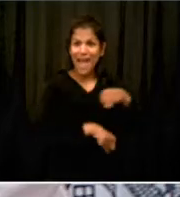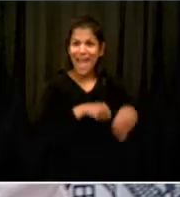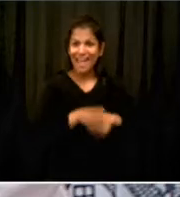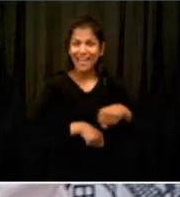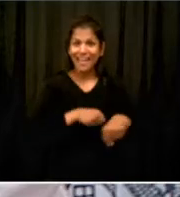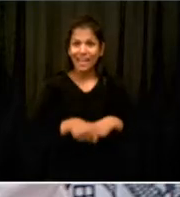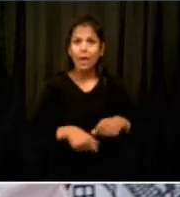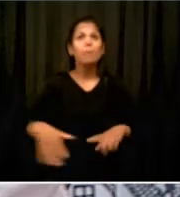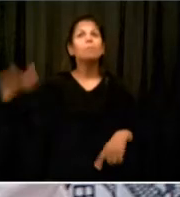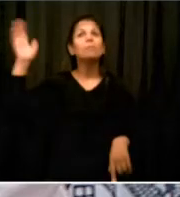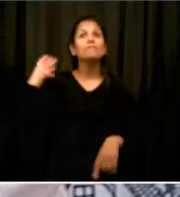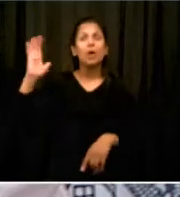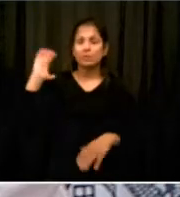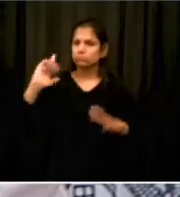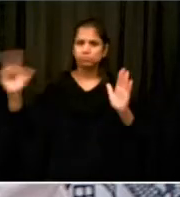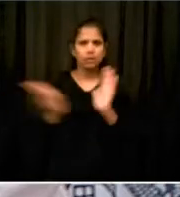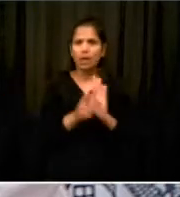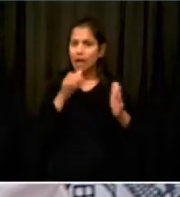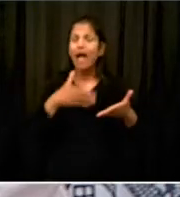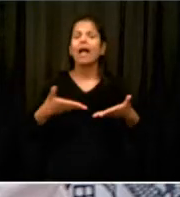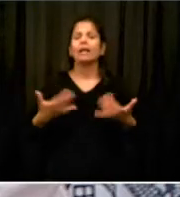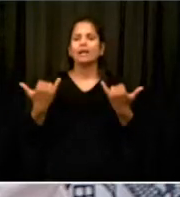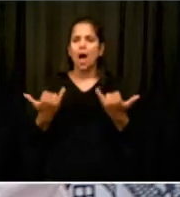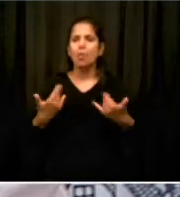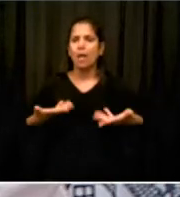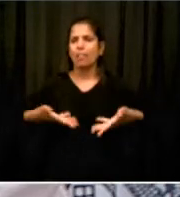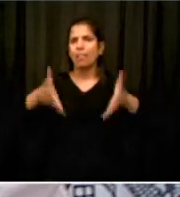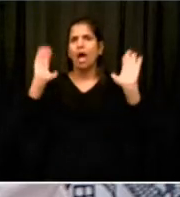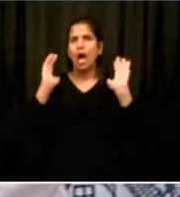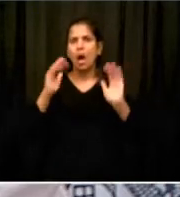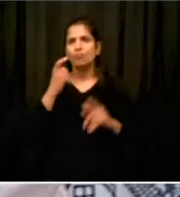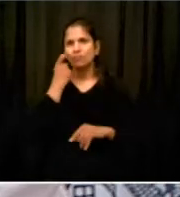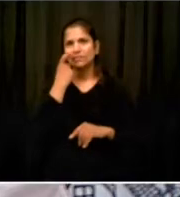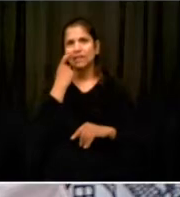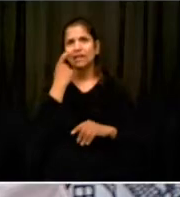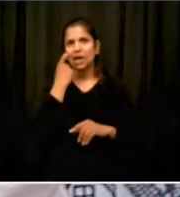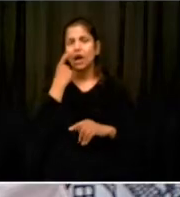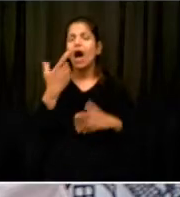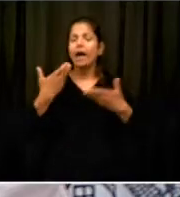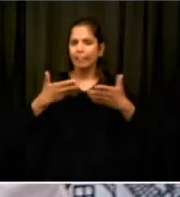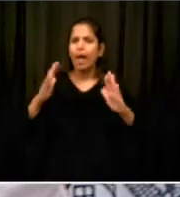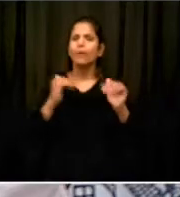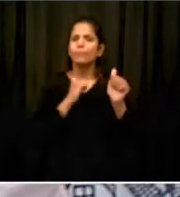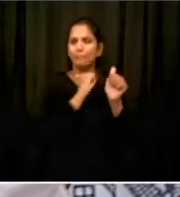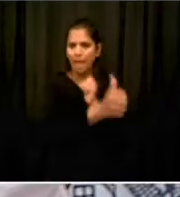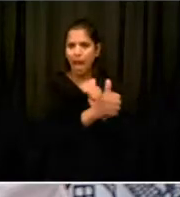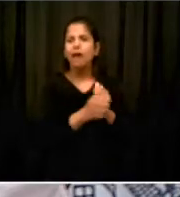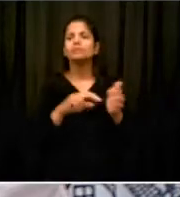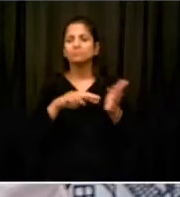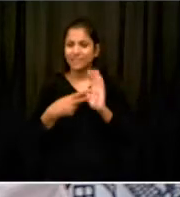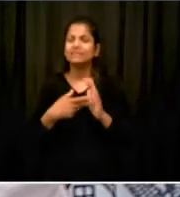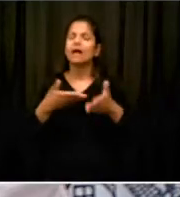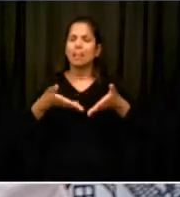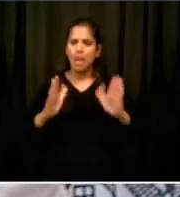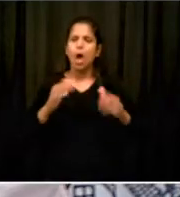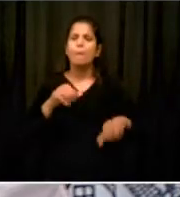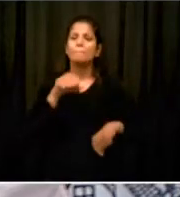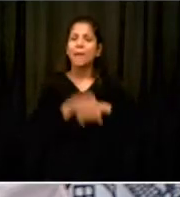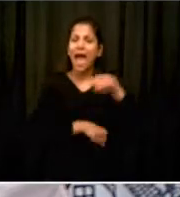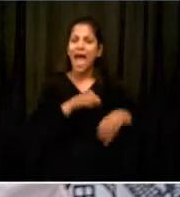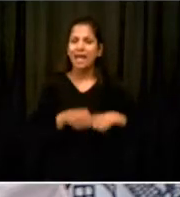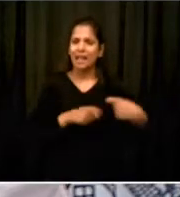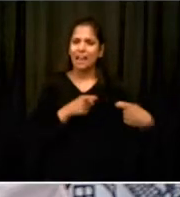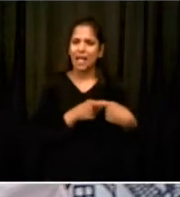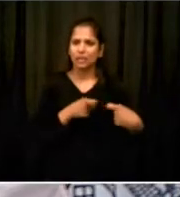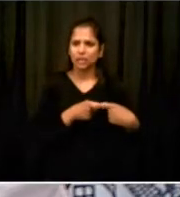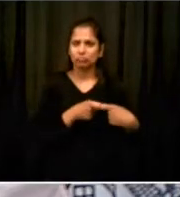recently. And then we have to figure out how we would create the right rules on a city level. So there's still a